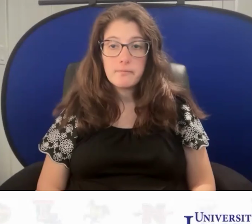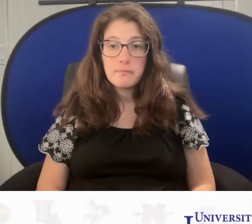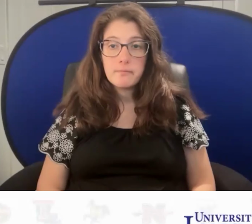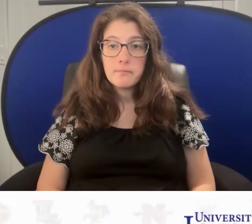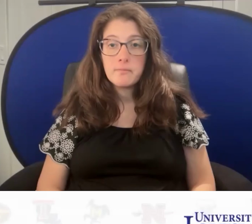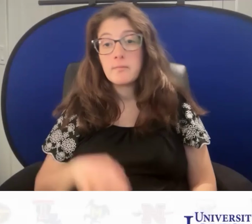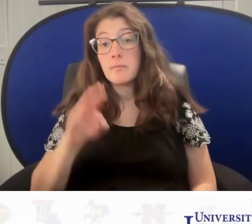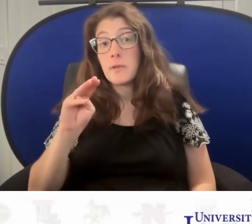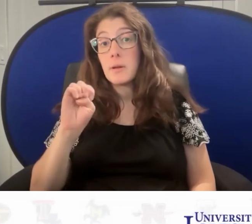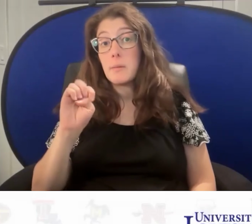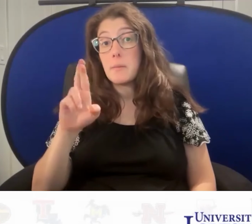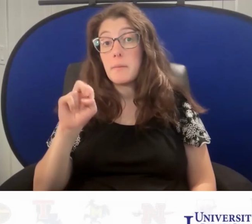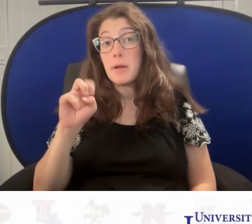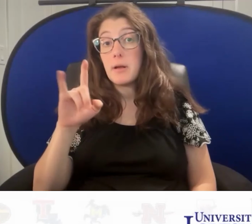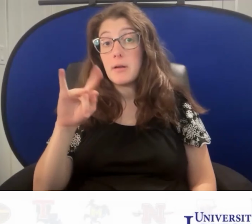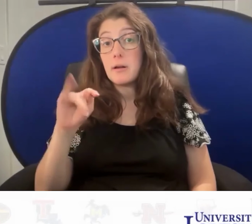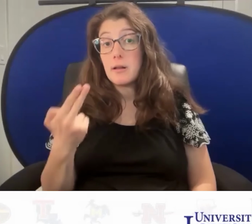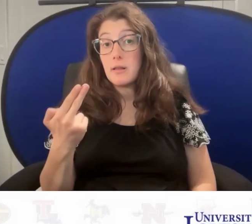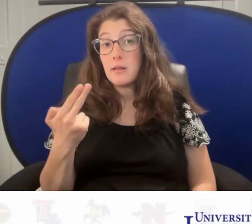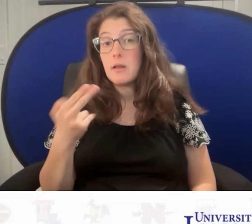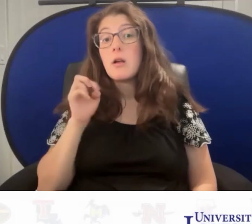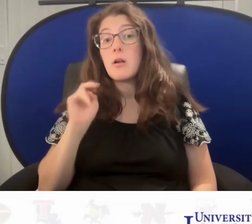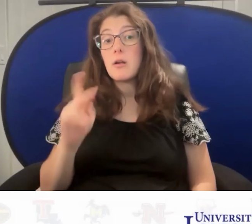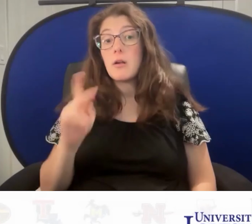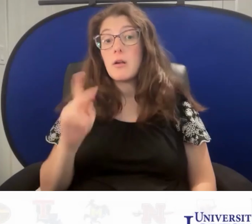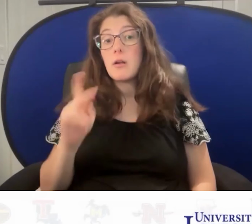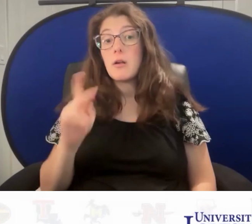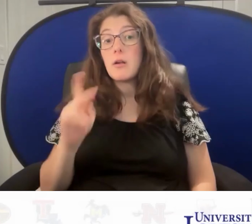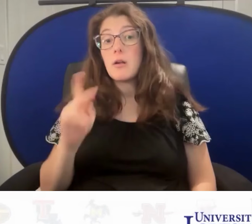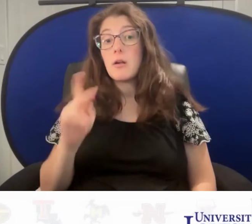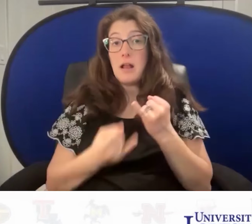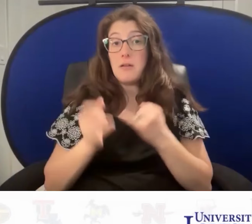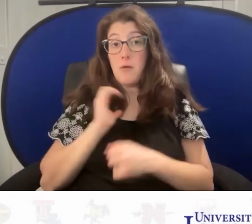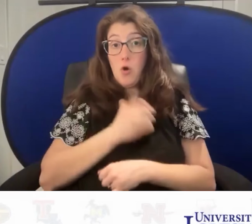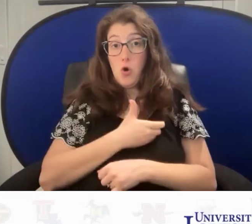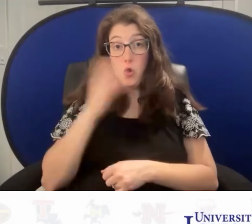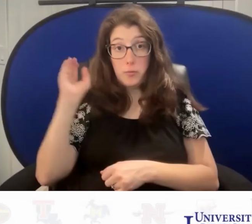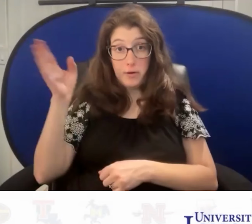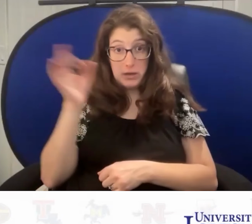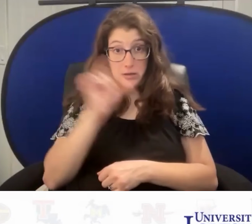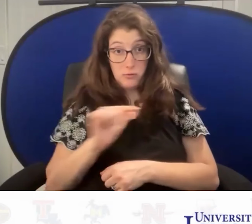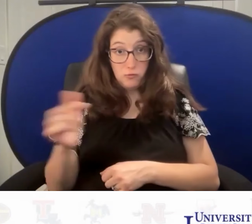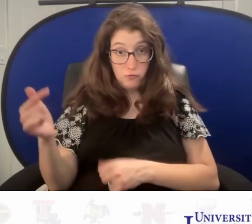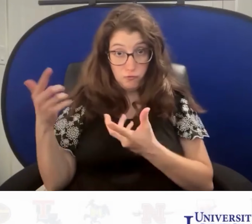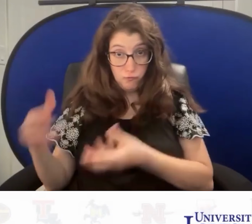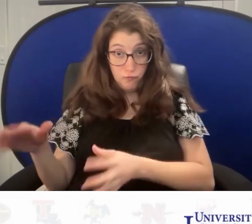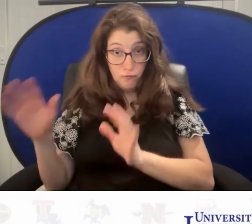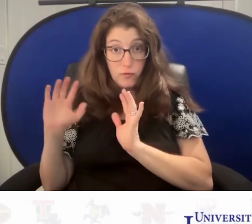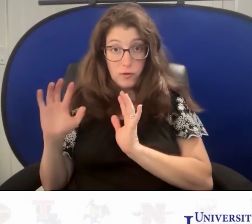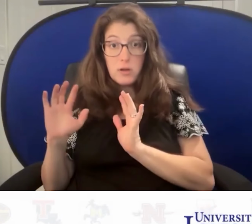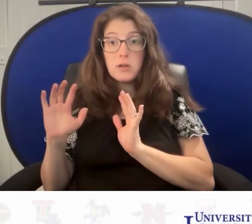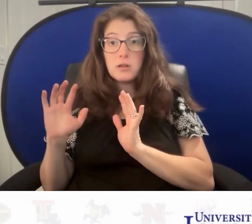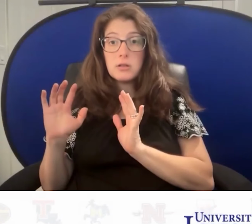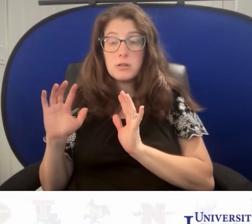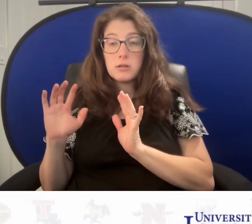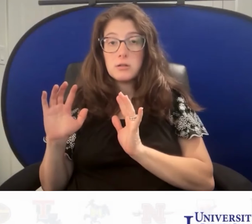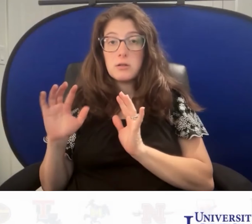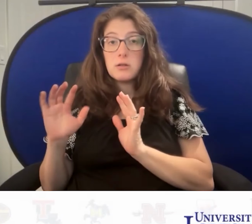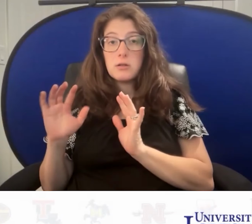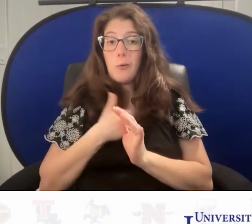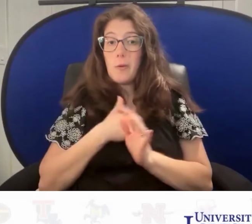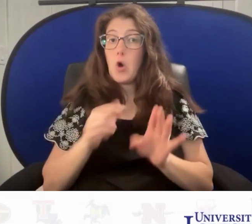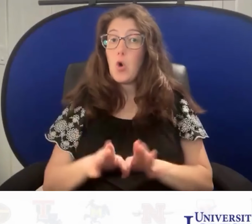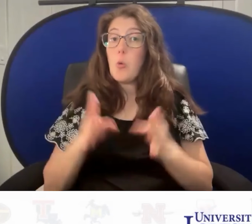Okay, I think that is that's the end of our presentations. So we are open